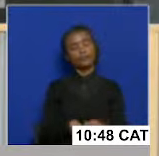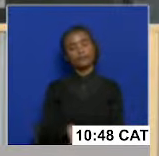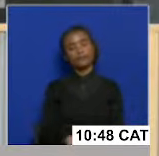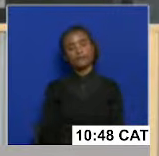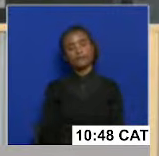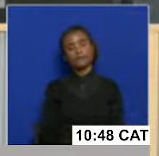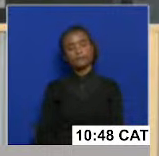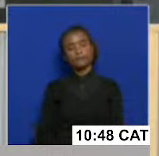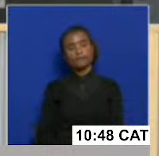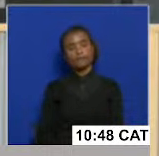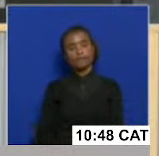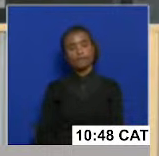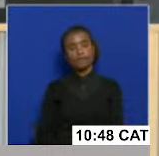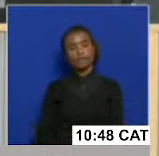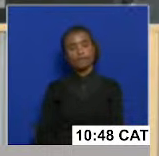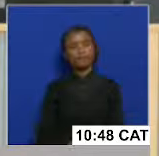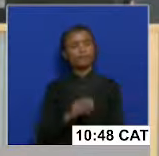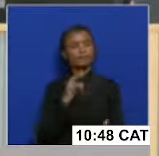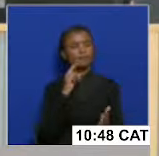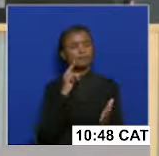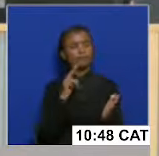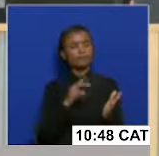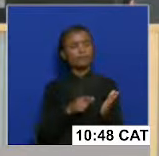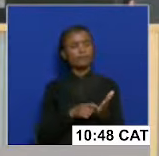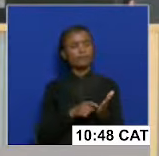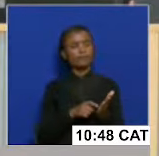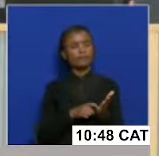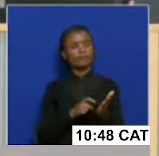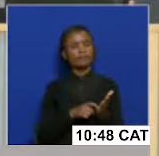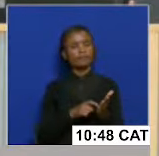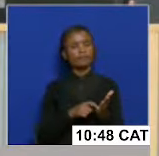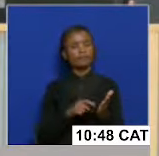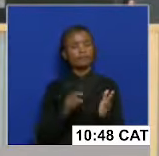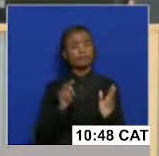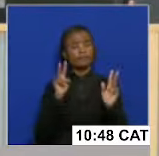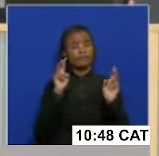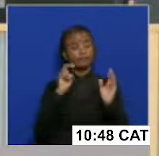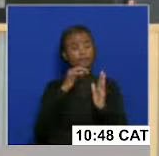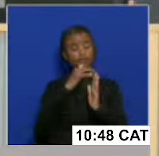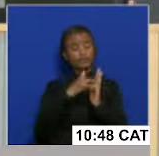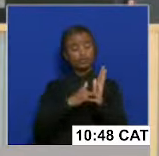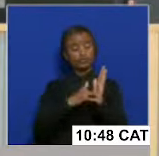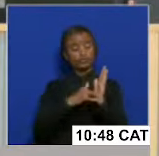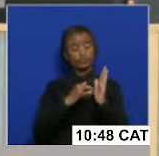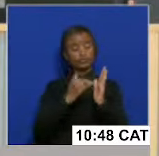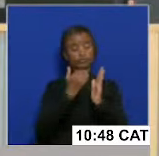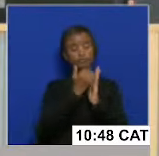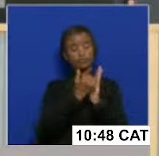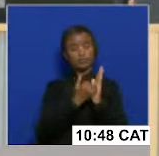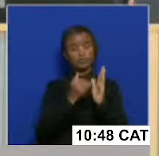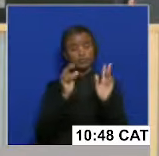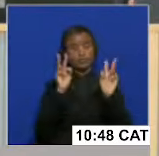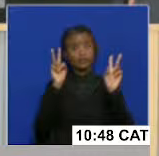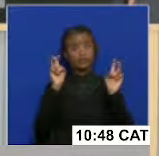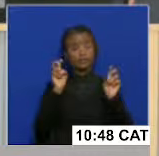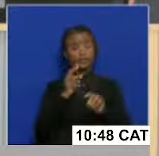Do you see there the heading on the top of the page titled Warning Statement?